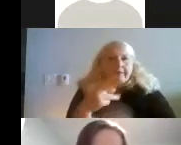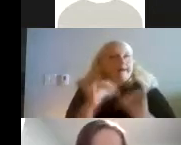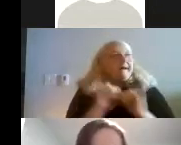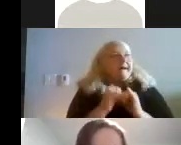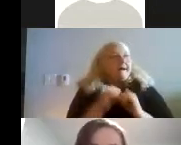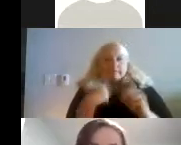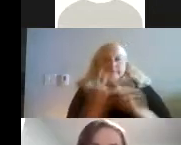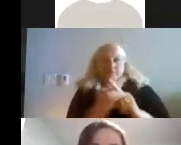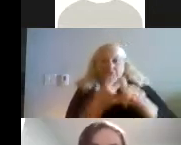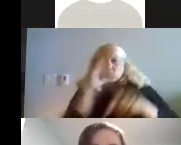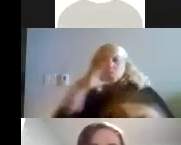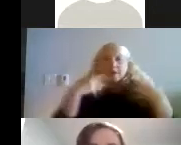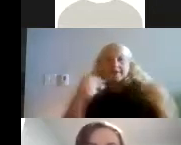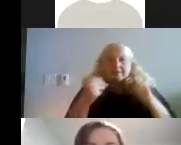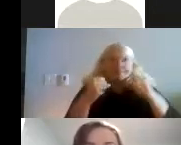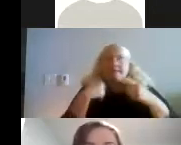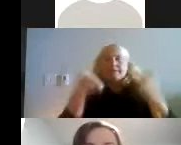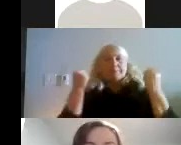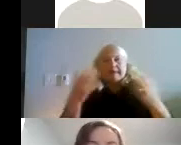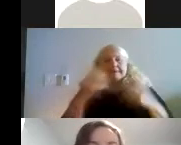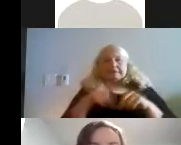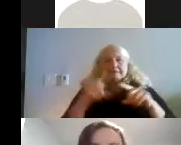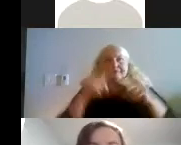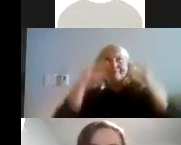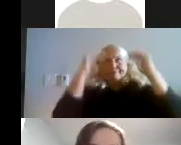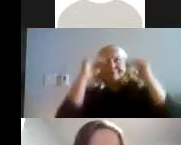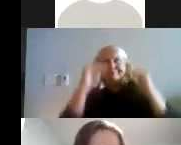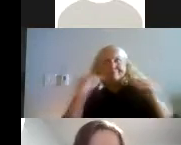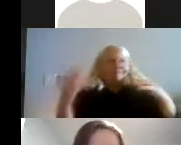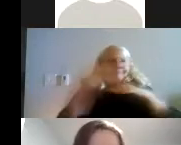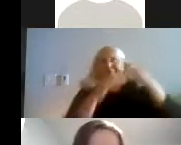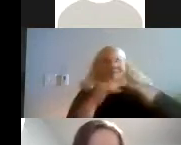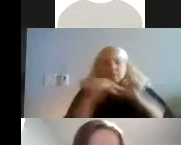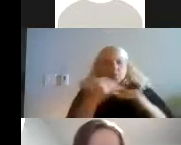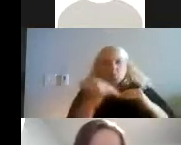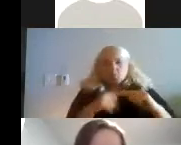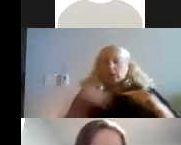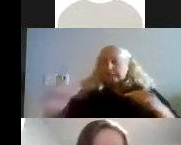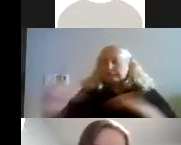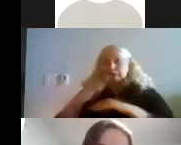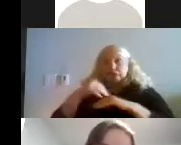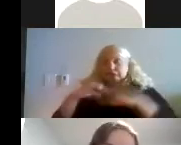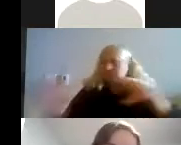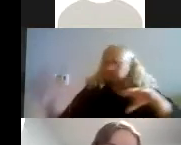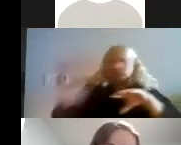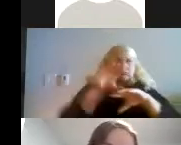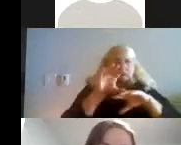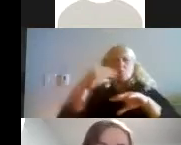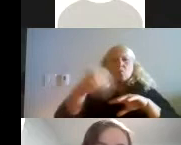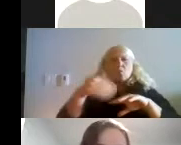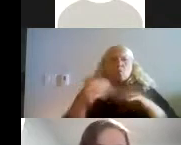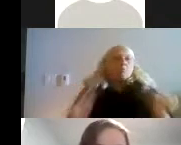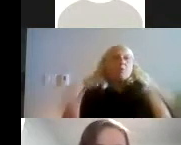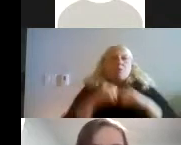complex layers to it, when we talk about Indigenous peoples, there's even more layers wrapped into that. And even